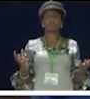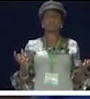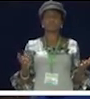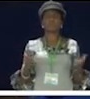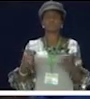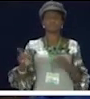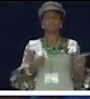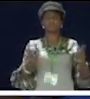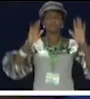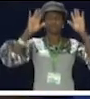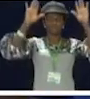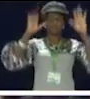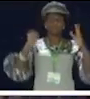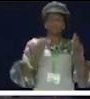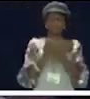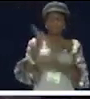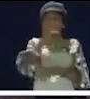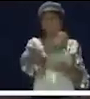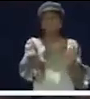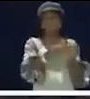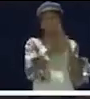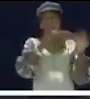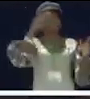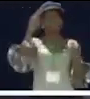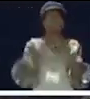Perform wonders through them.